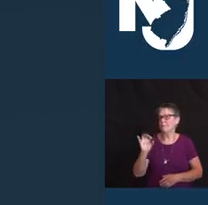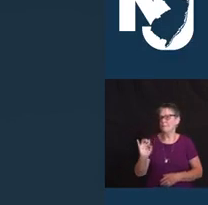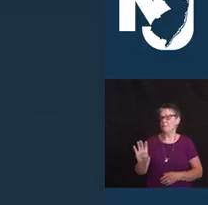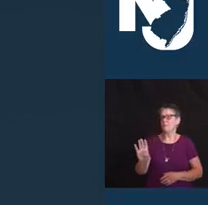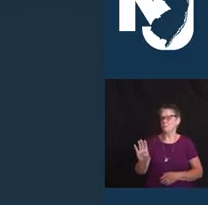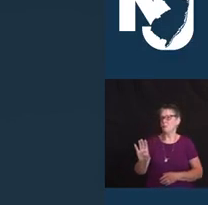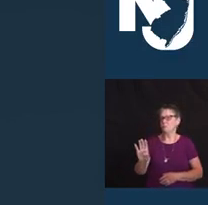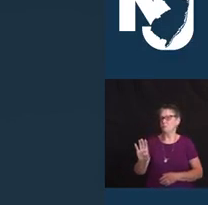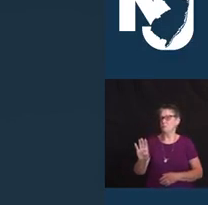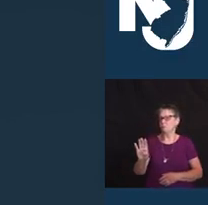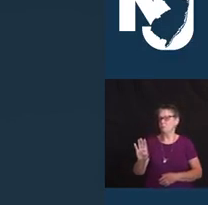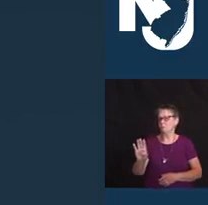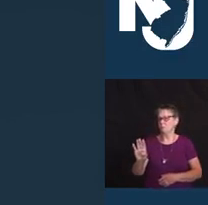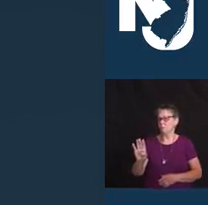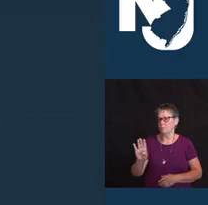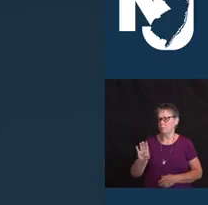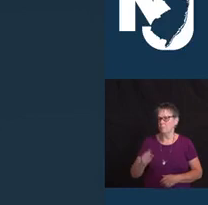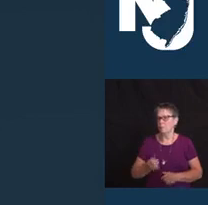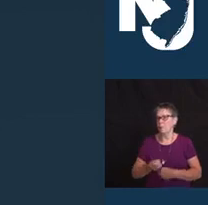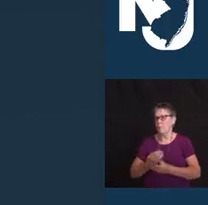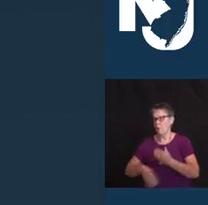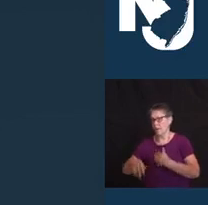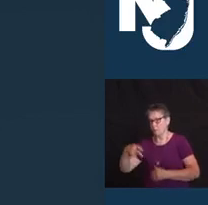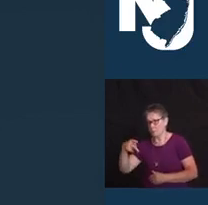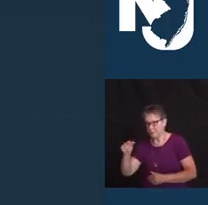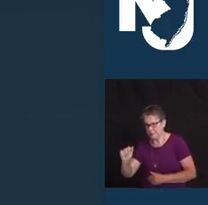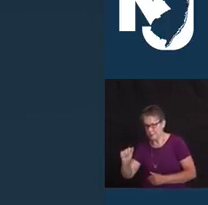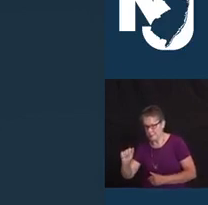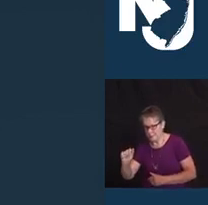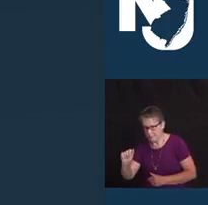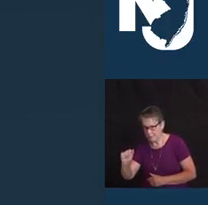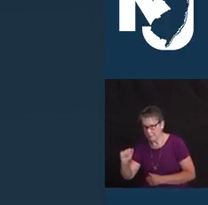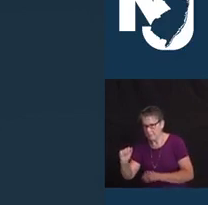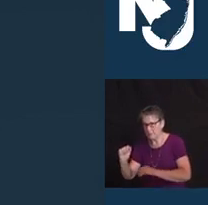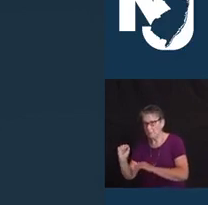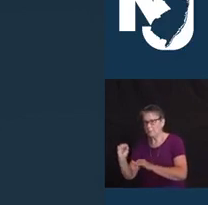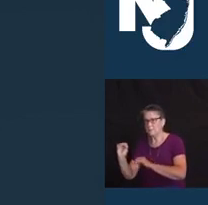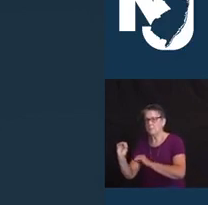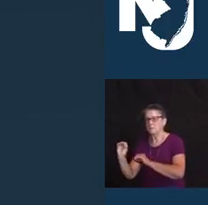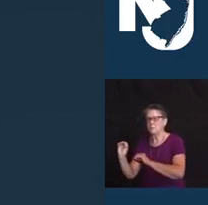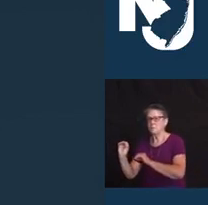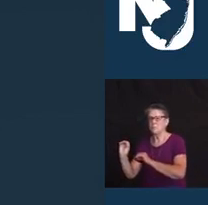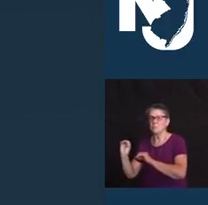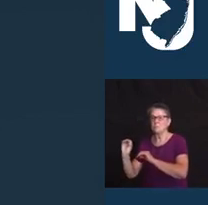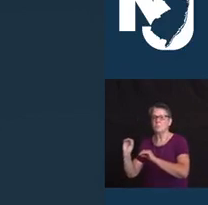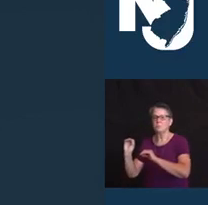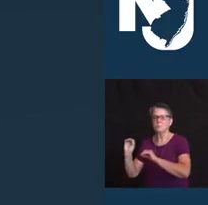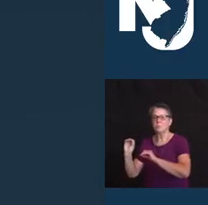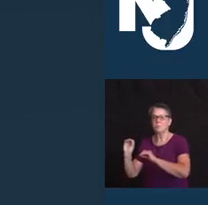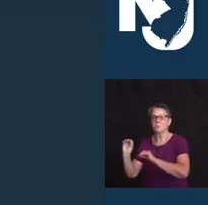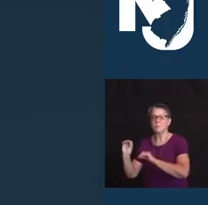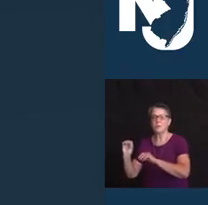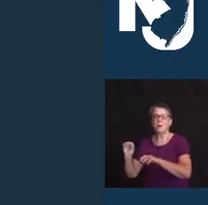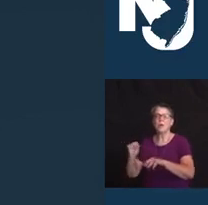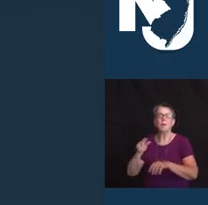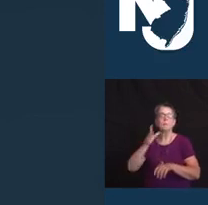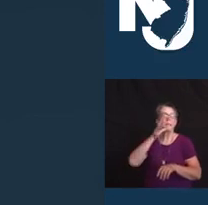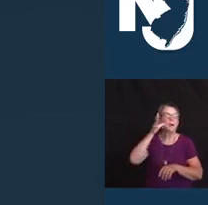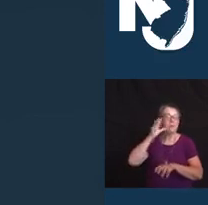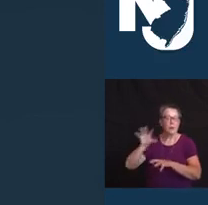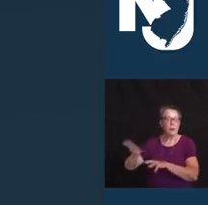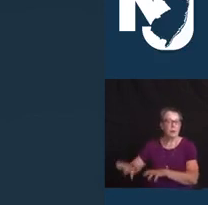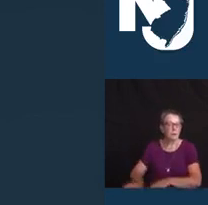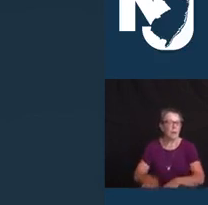born in Pennsylvania and raised in West Babylon, New York by his adoptive parents. He showed tremendous talent early on